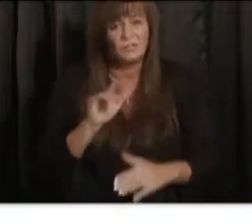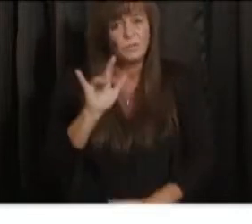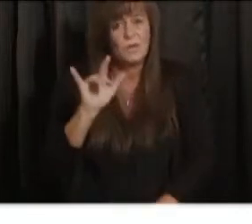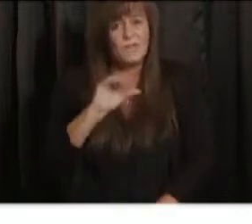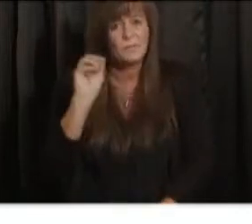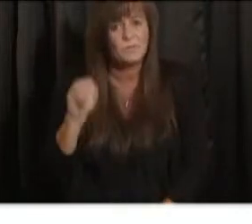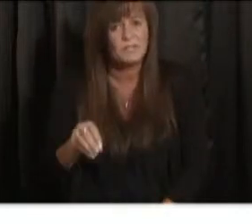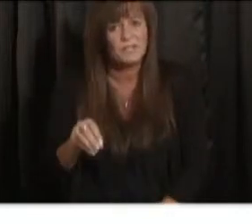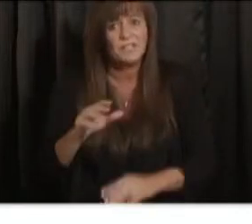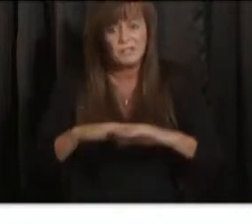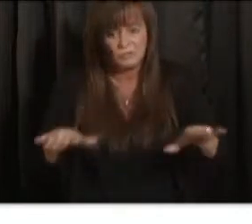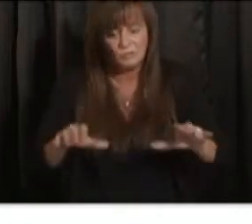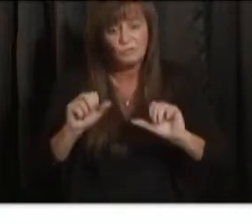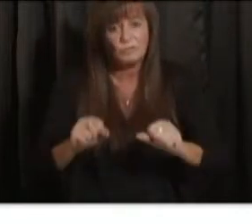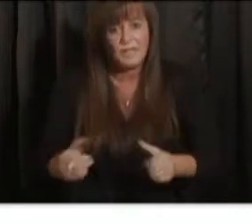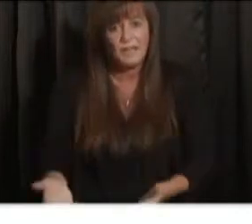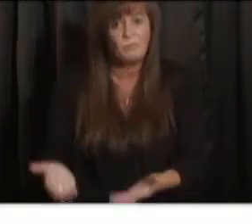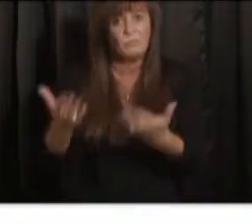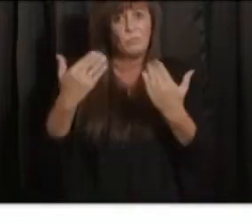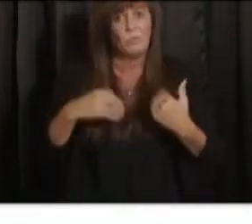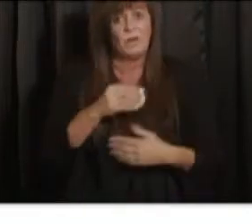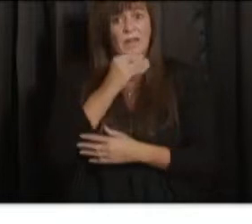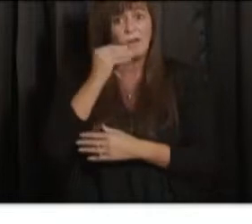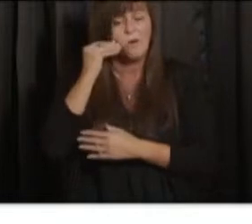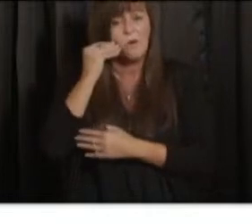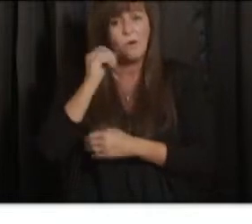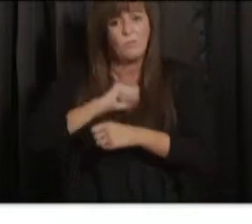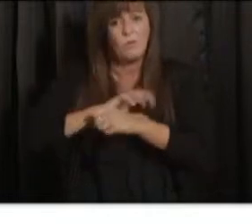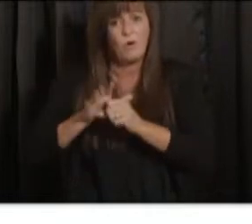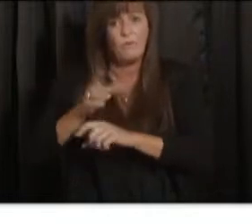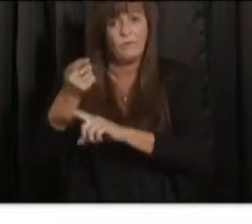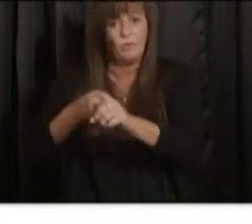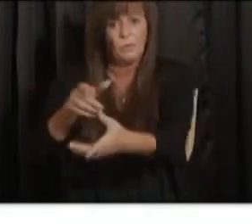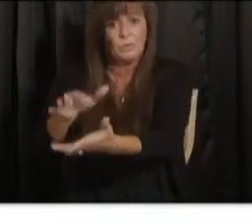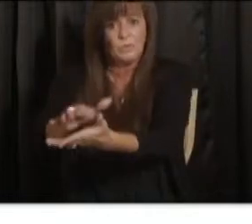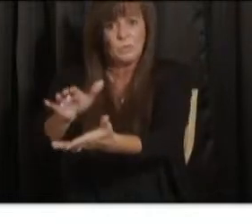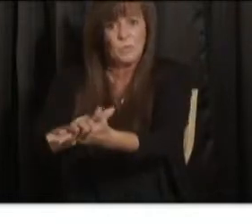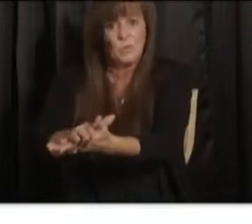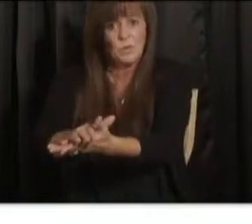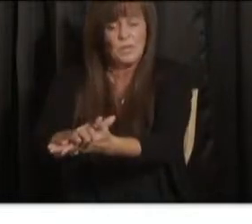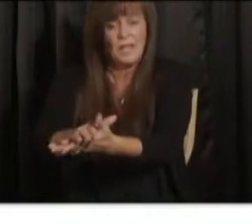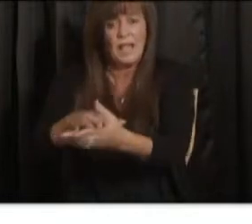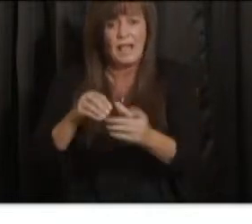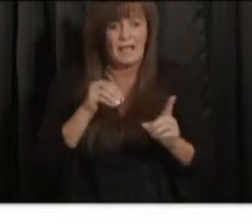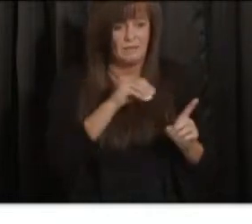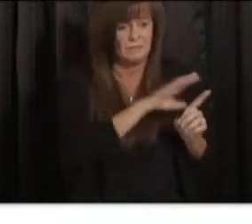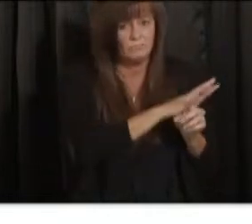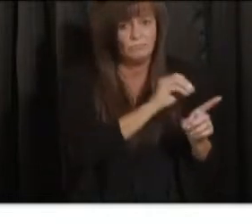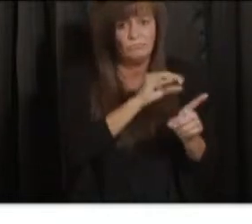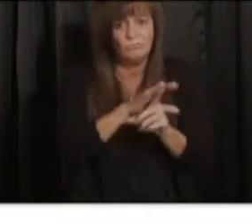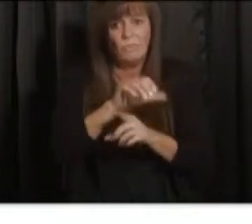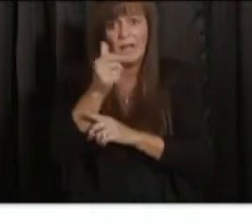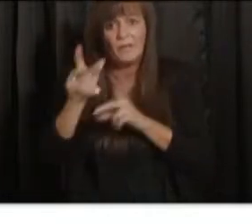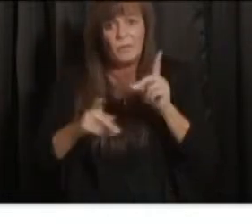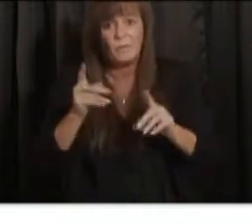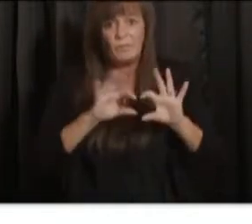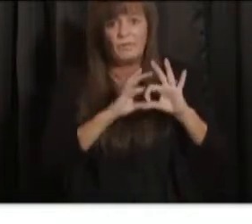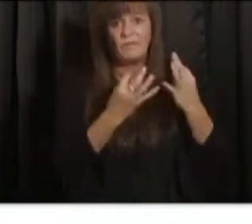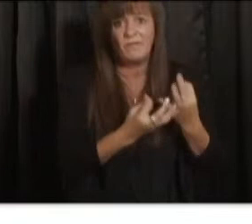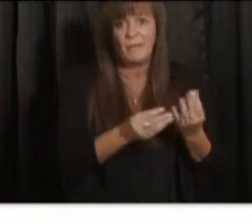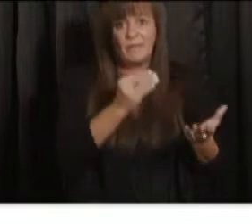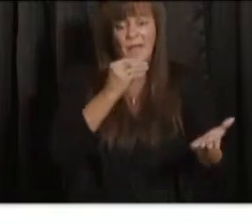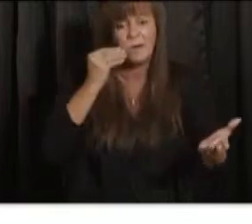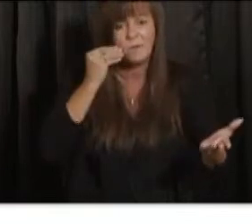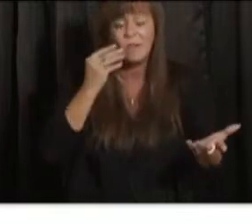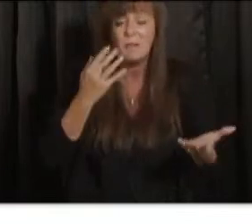children can bring home COVID from school and infect others in the home. That may be a parent or a grandparent who then may be at risk